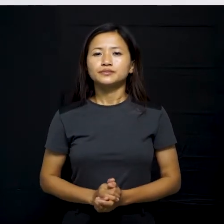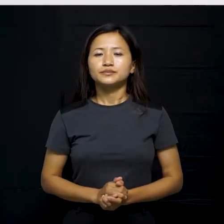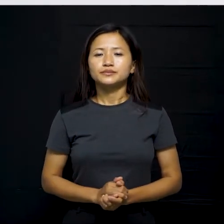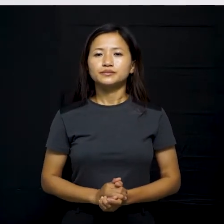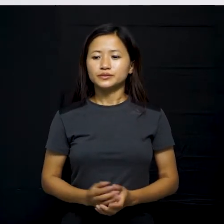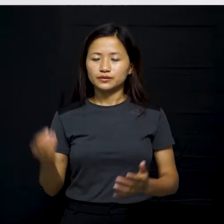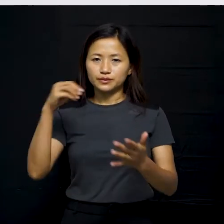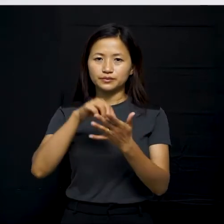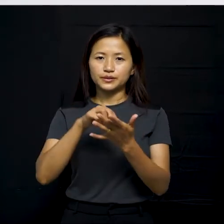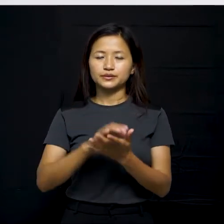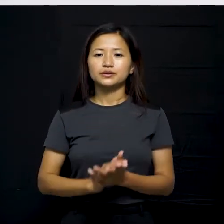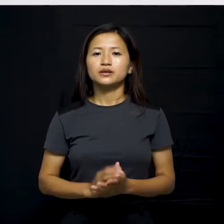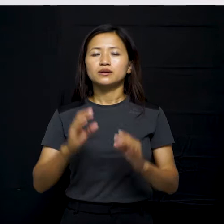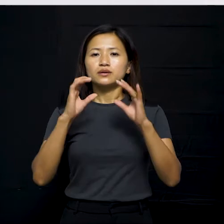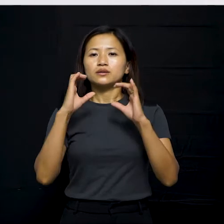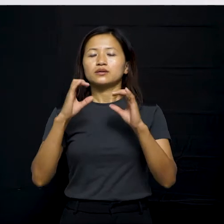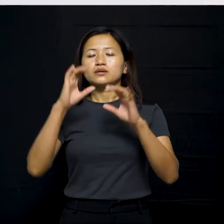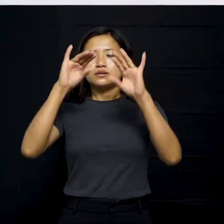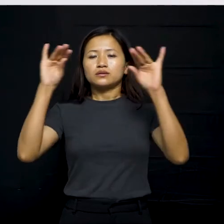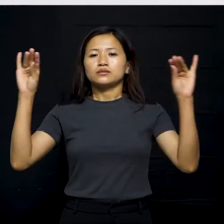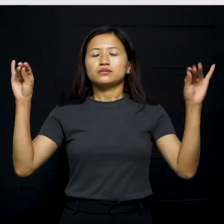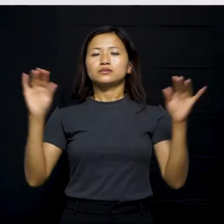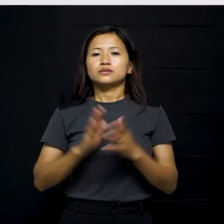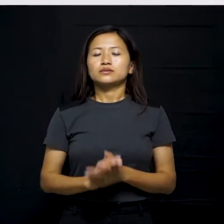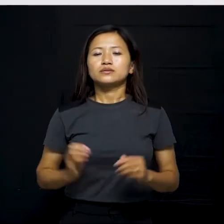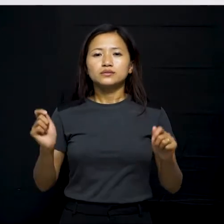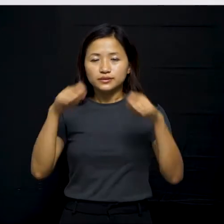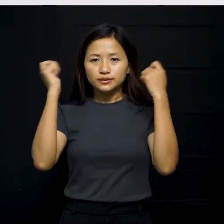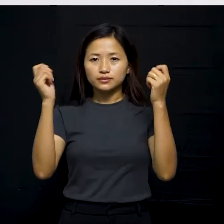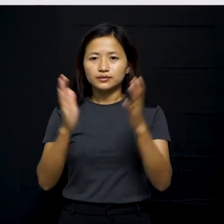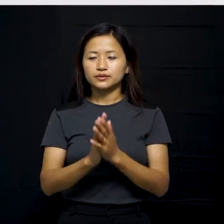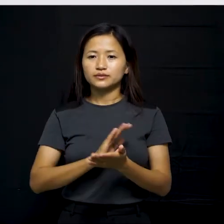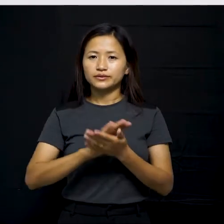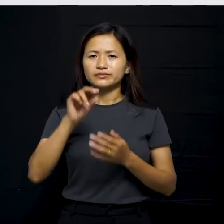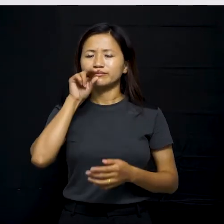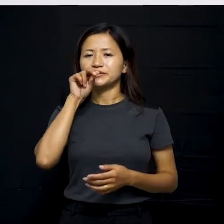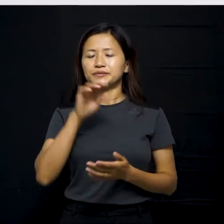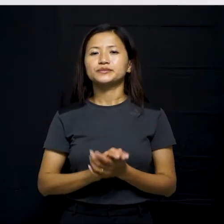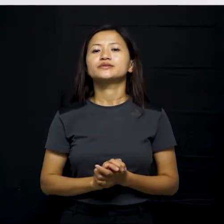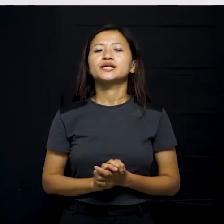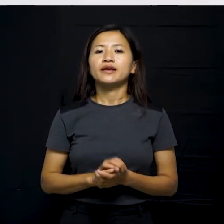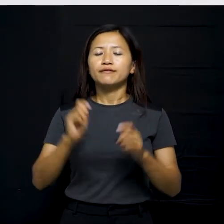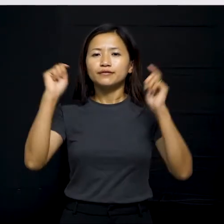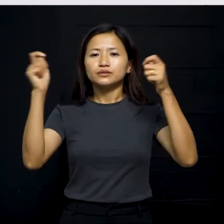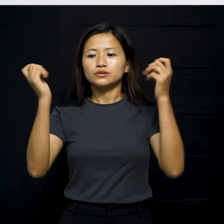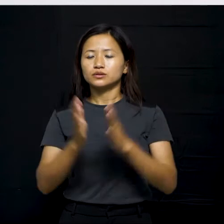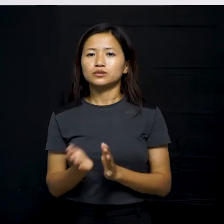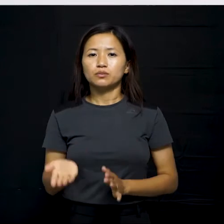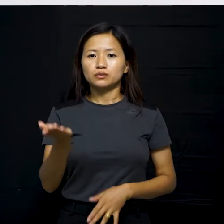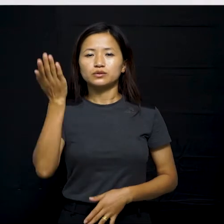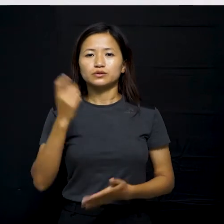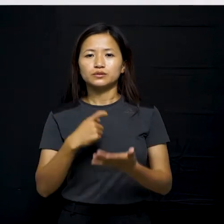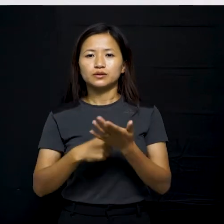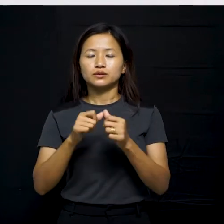so as I mentioned, the Christmas is celebrated, and then we have this Hornbill Festival, which also promote the tourism